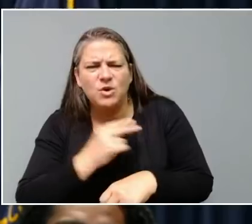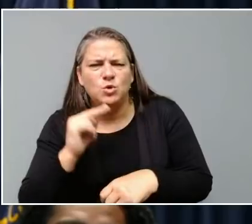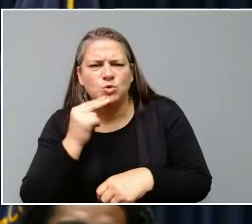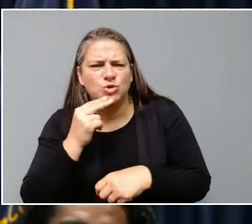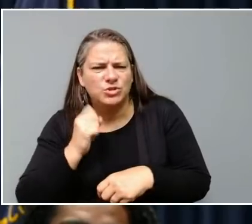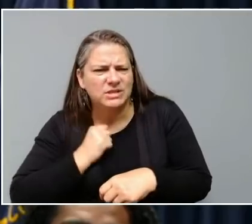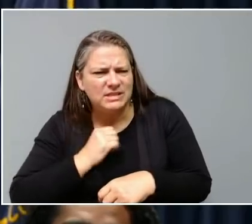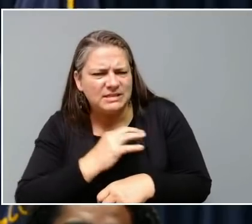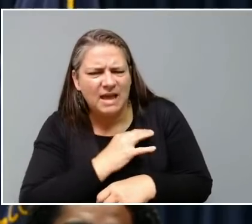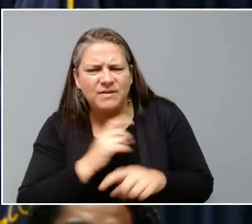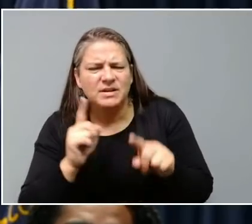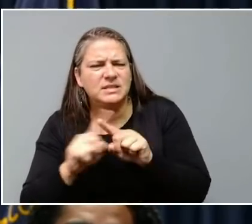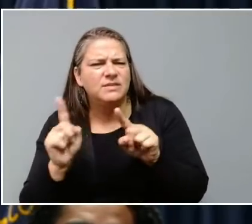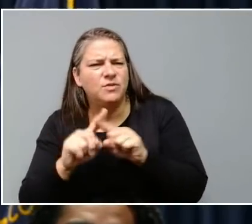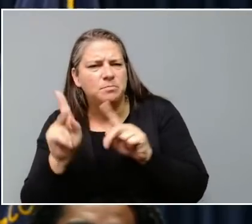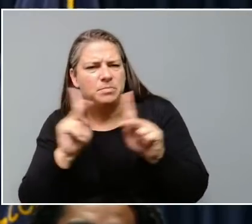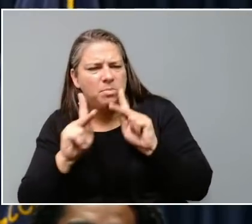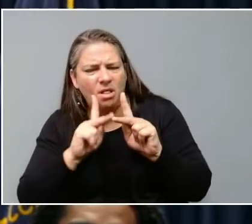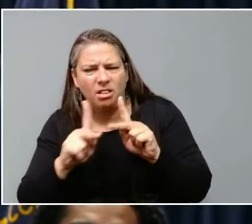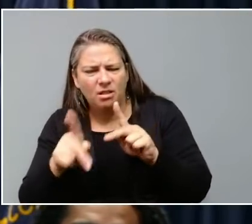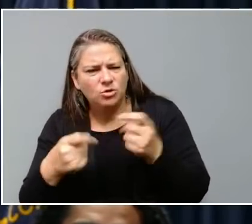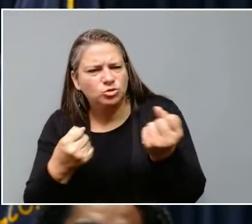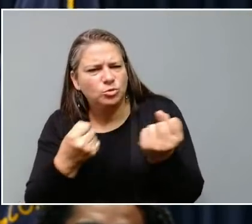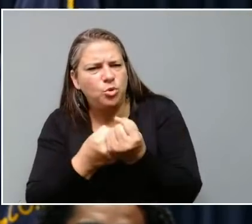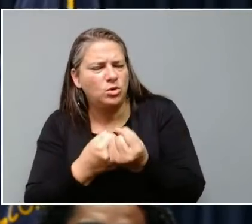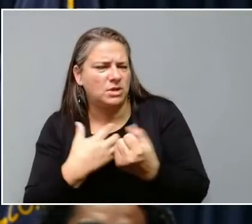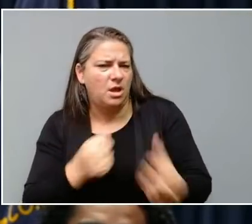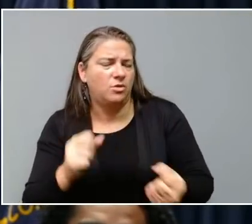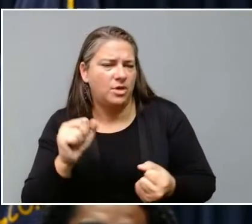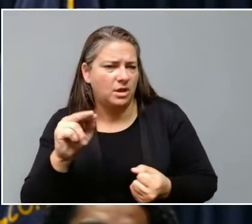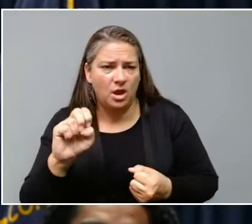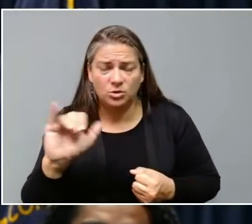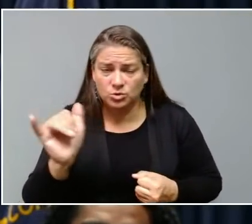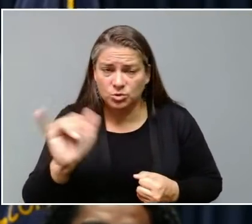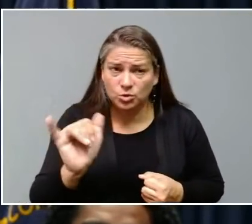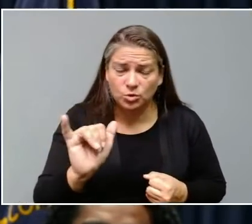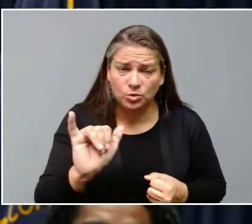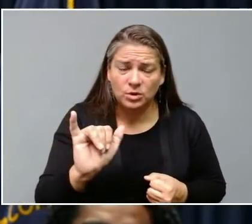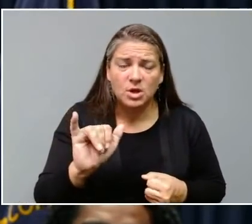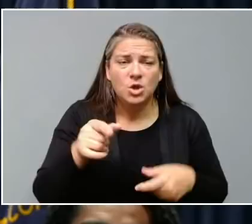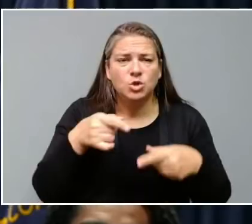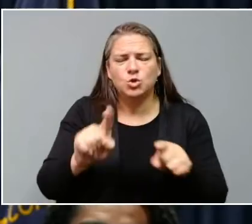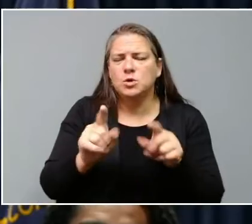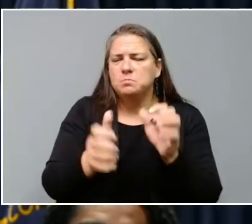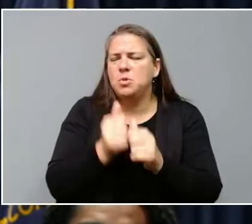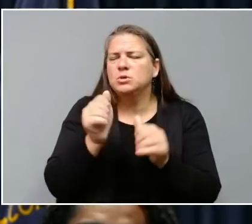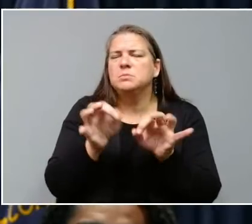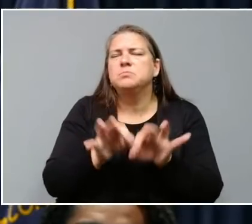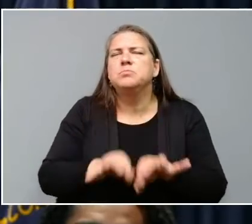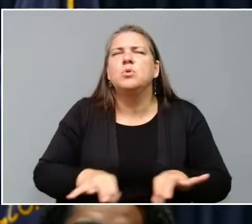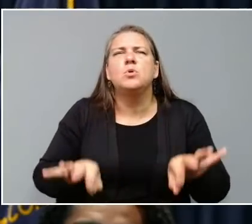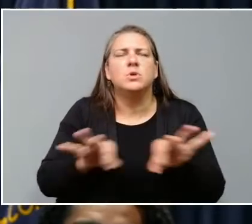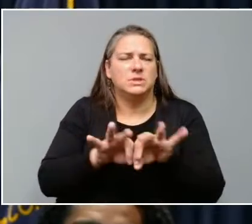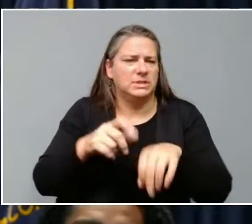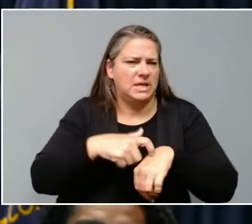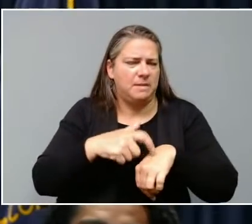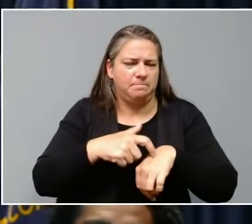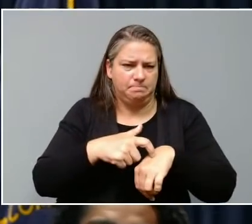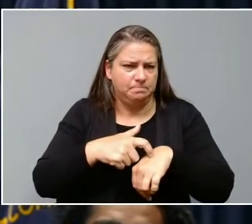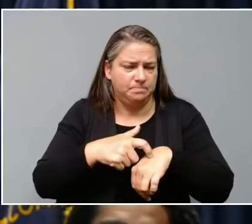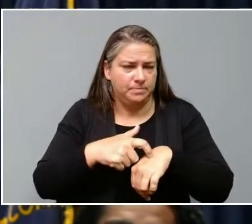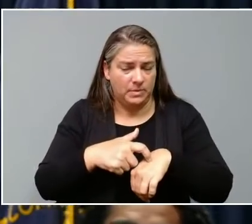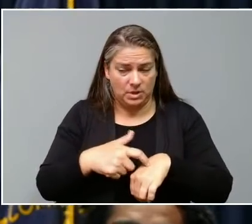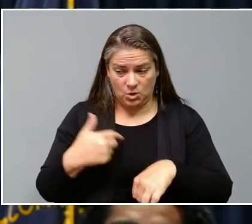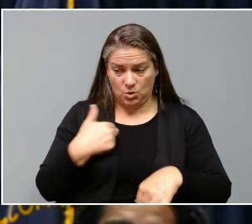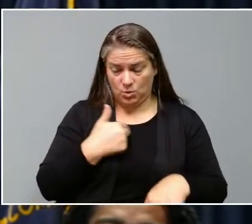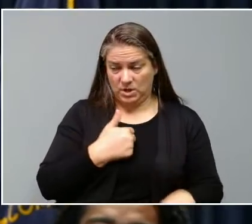that are supporting our healthcare in our Commonwealth right now and some of its most desperate need in our time. We acknowledged at